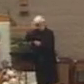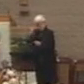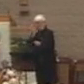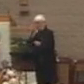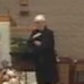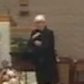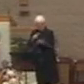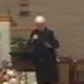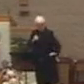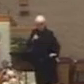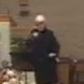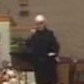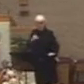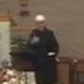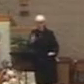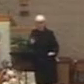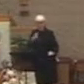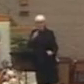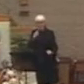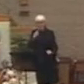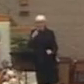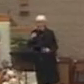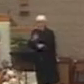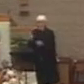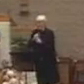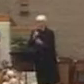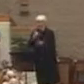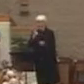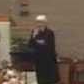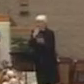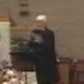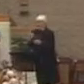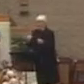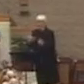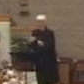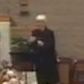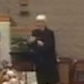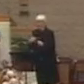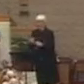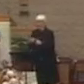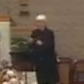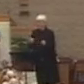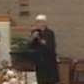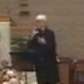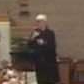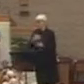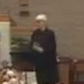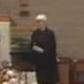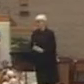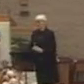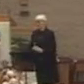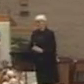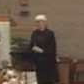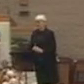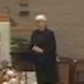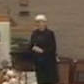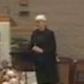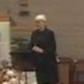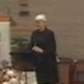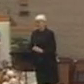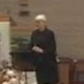her little son, and she said, "Father, how are you doing? It's good to have you back." But he was disappointed.